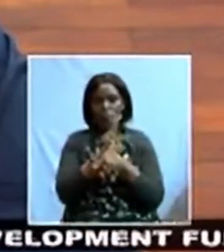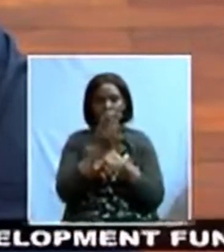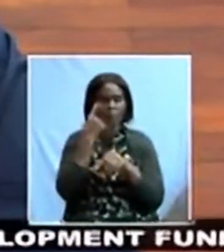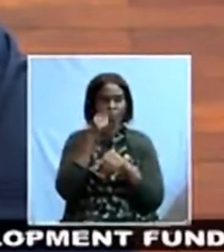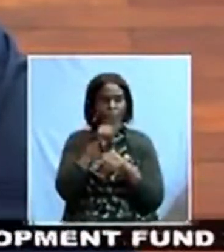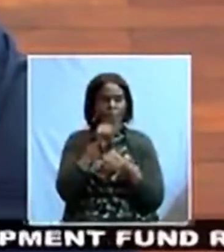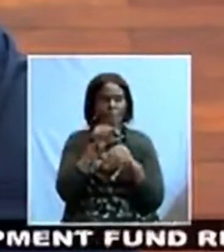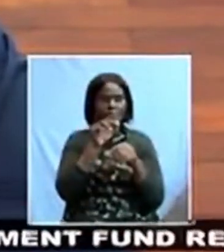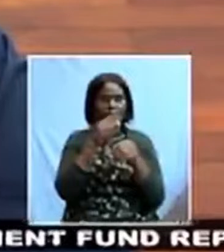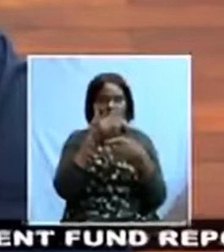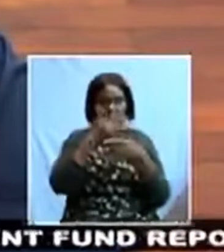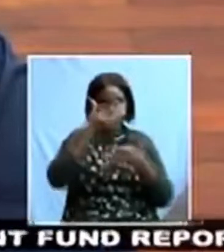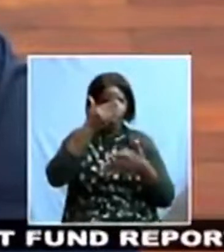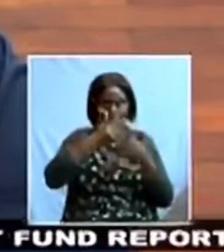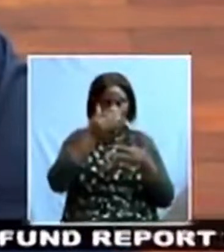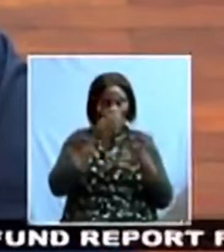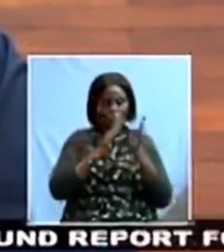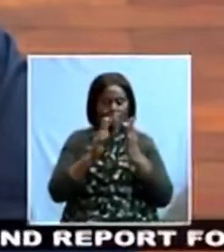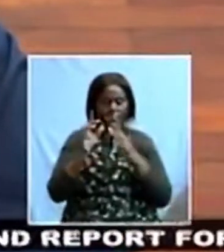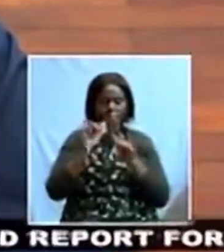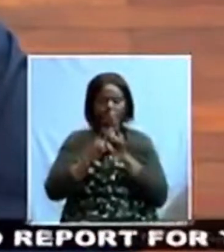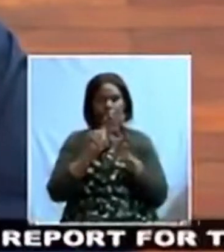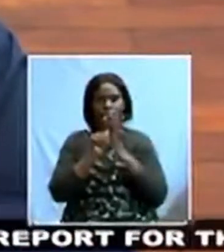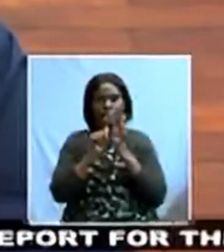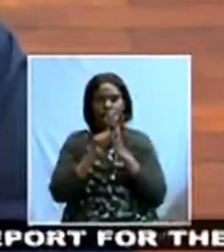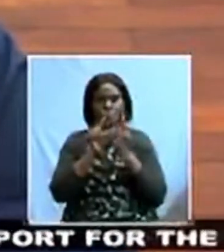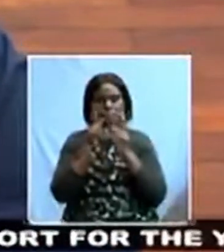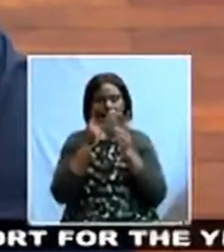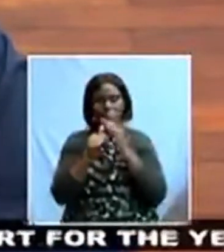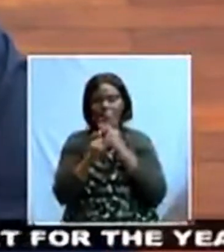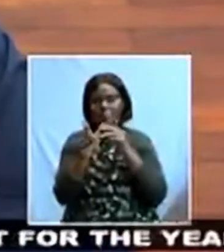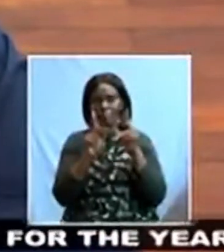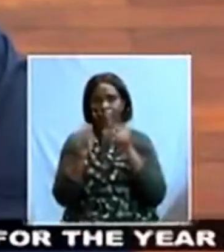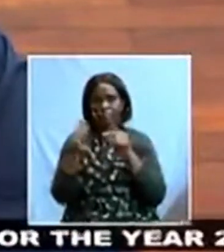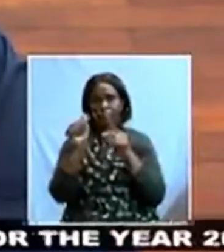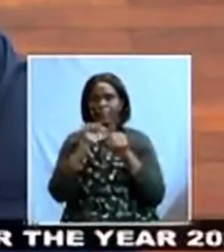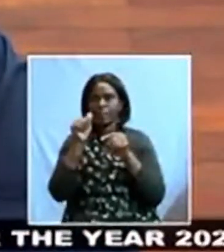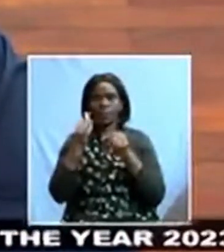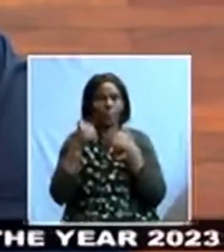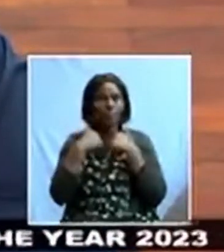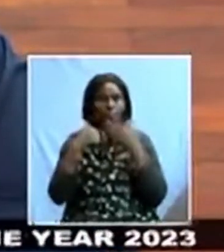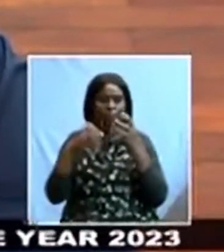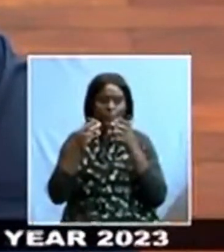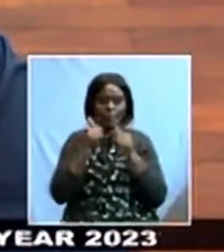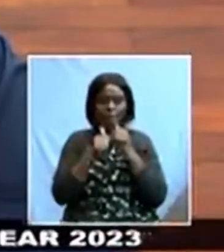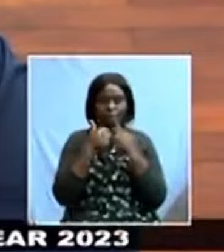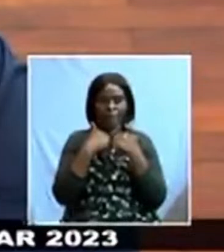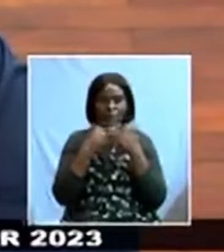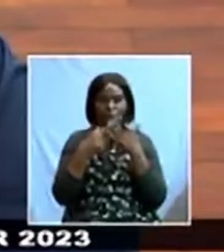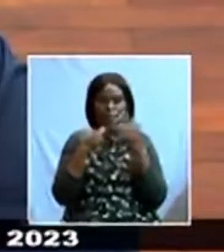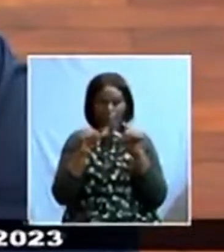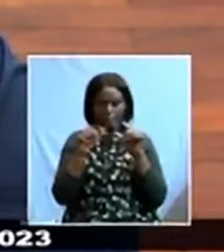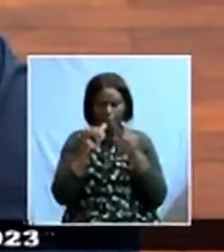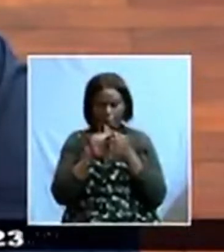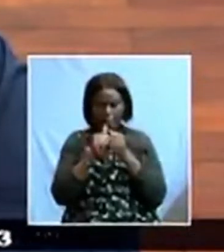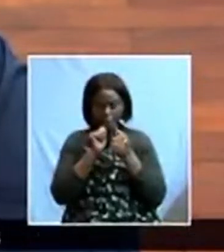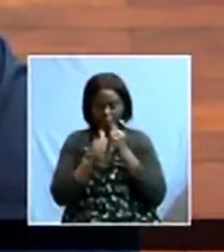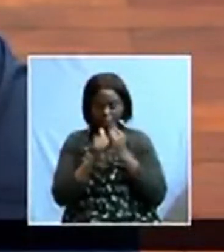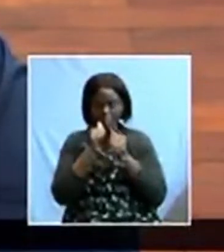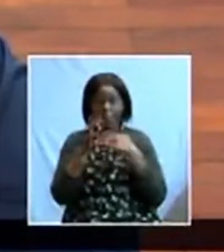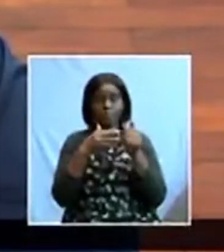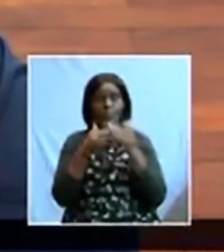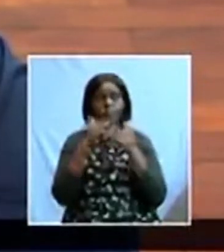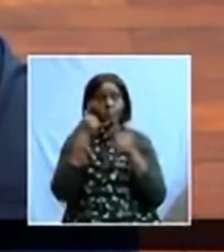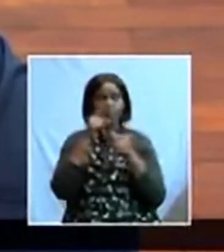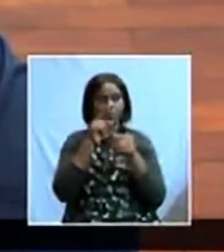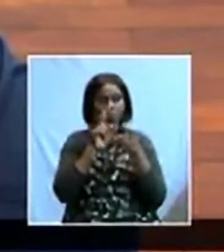the dashboard purposes in Osaka, so that these people would not carry it as an audit query? Which was going to be easier for you?